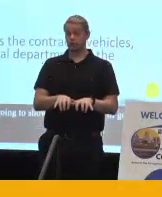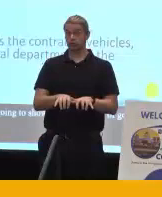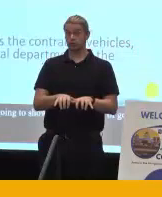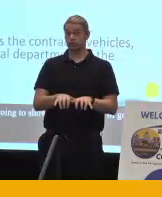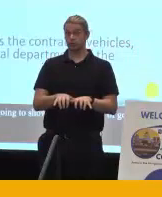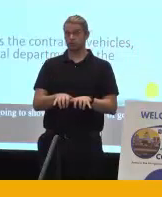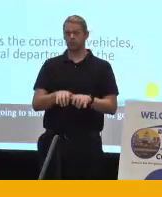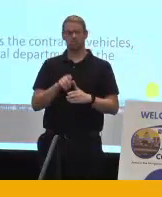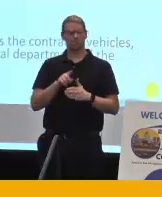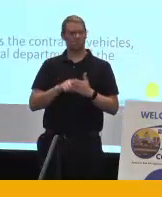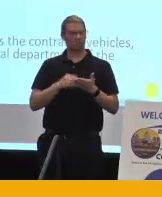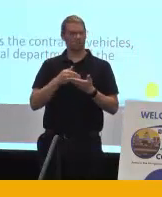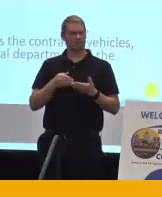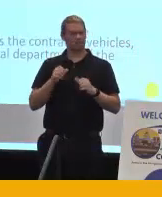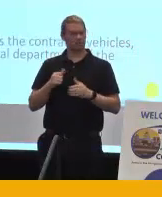her?